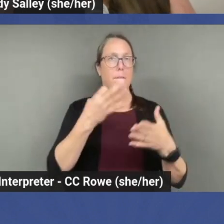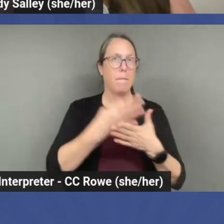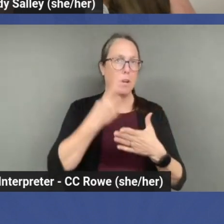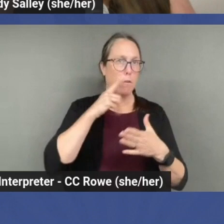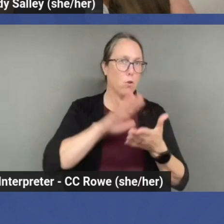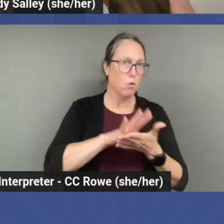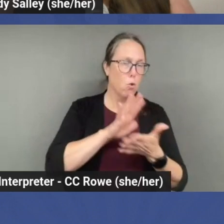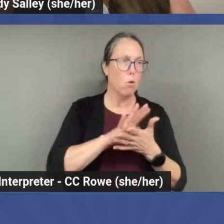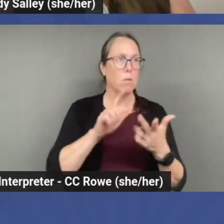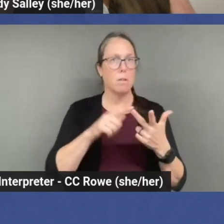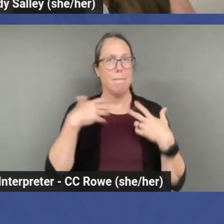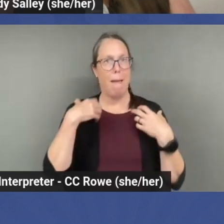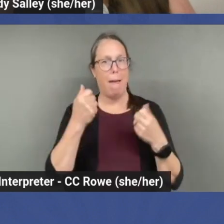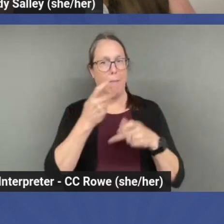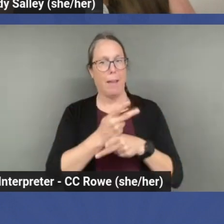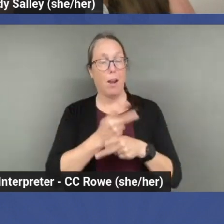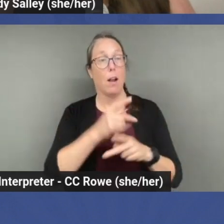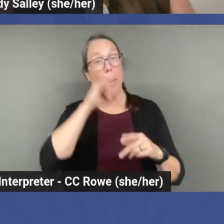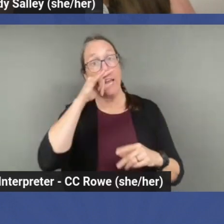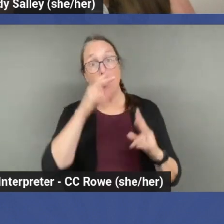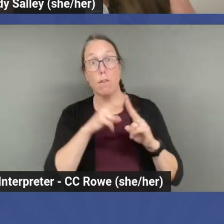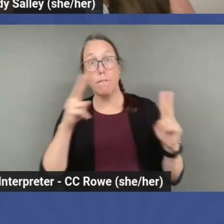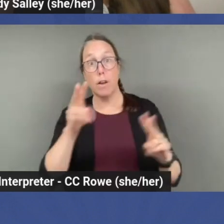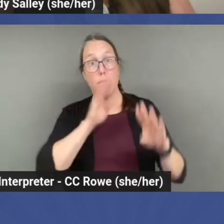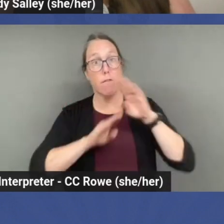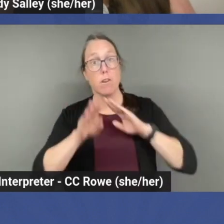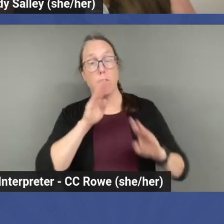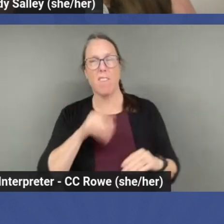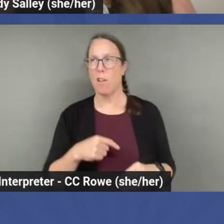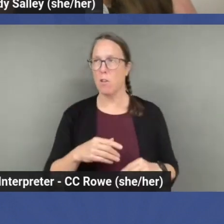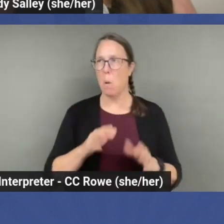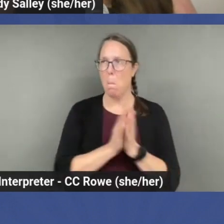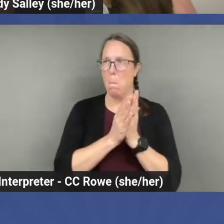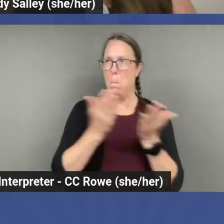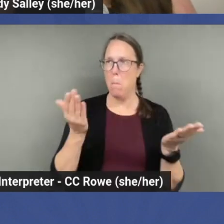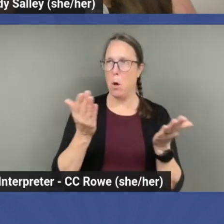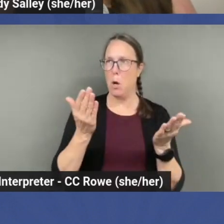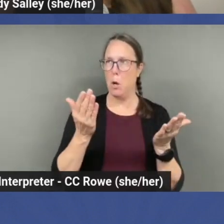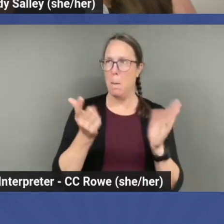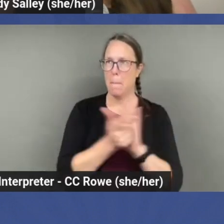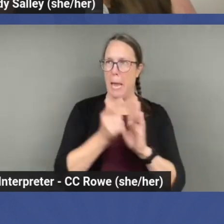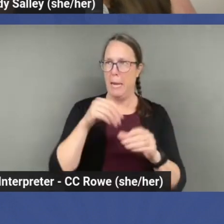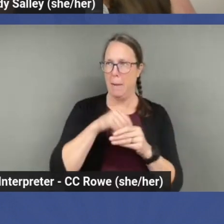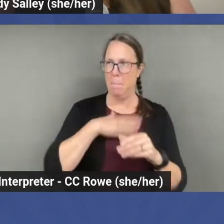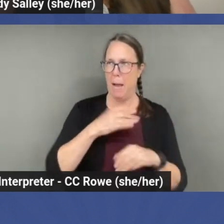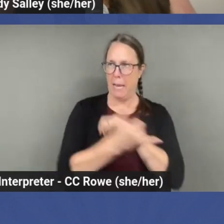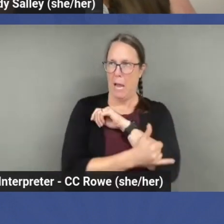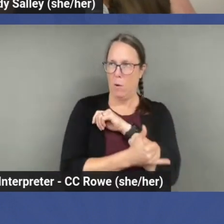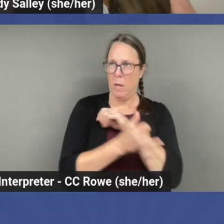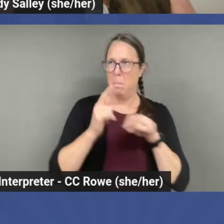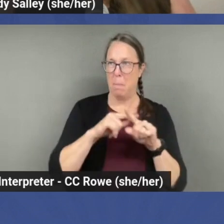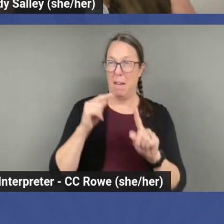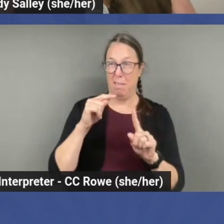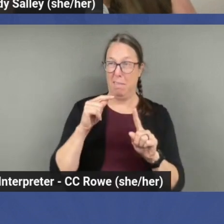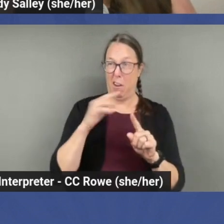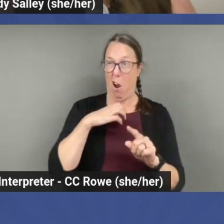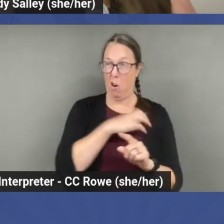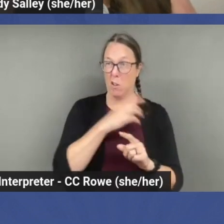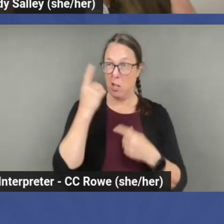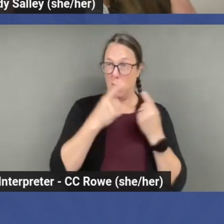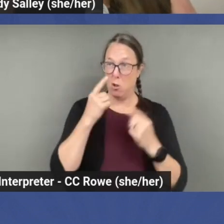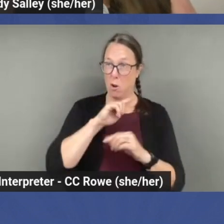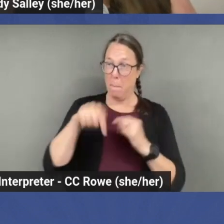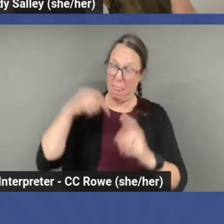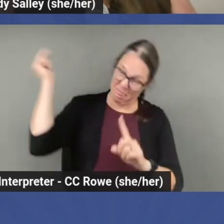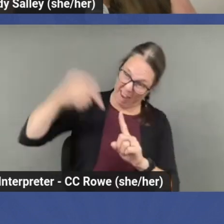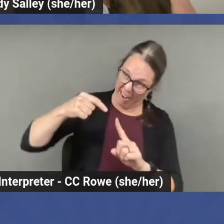What I hear all the time is there's a book ban in my county, but this is what Congress is worried about. That's what I'm hearing constantly. So I do just want to offer